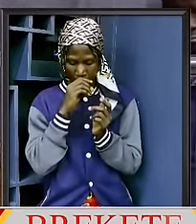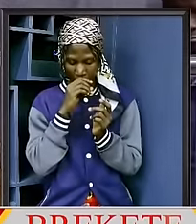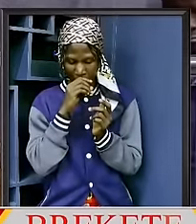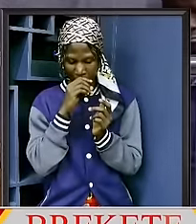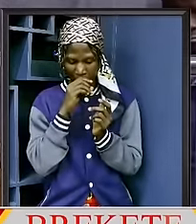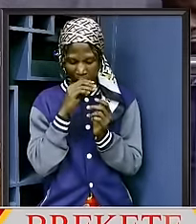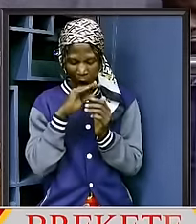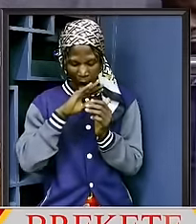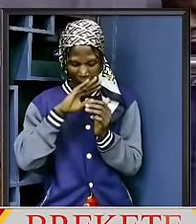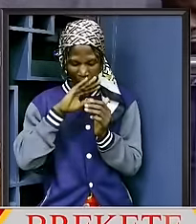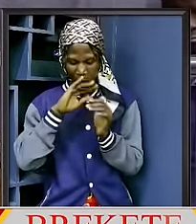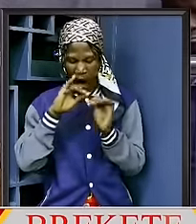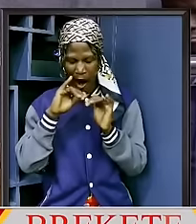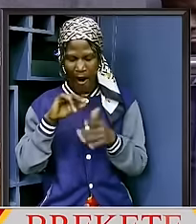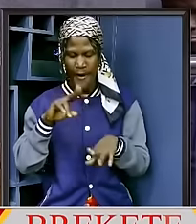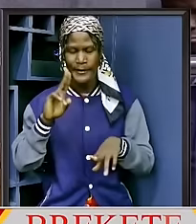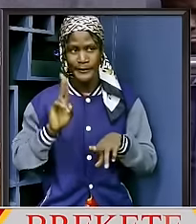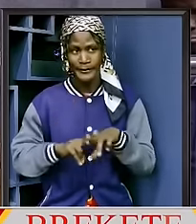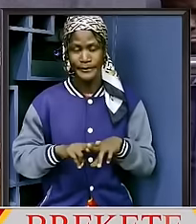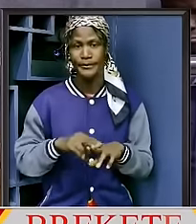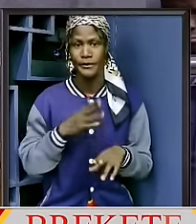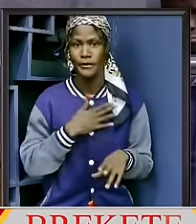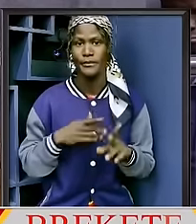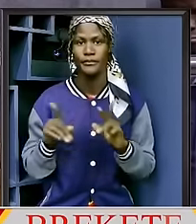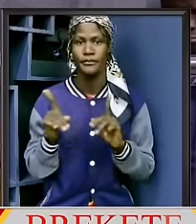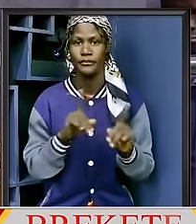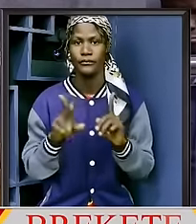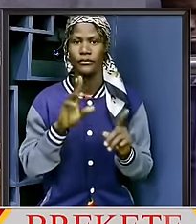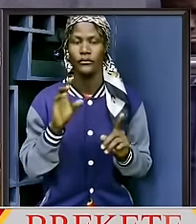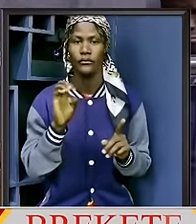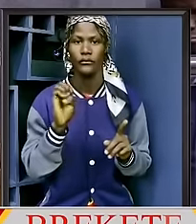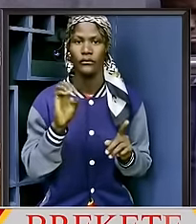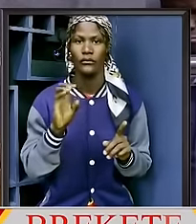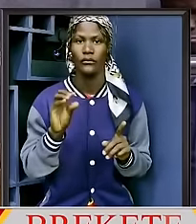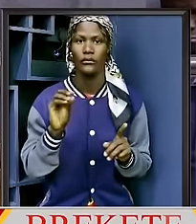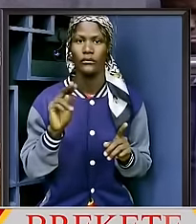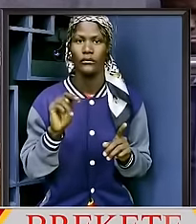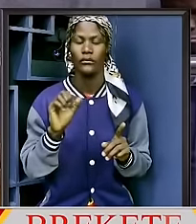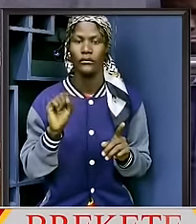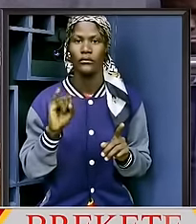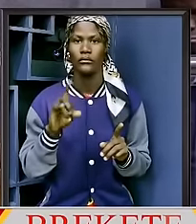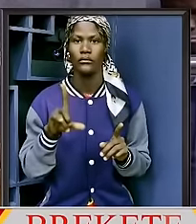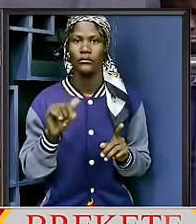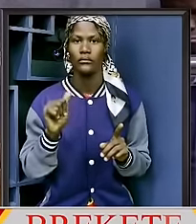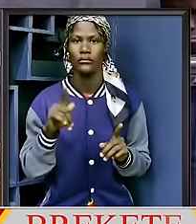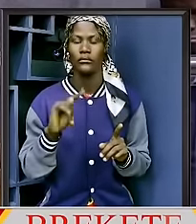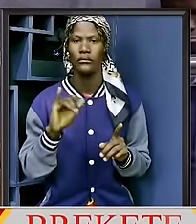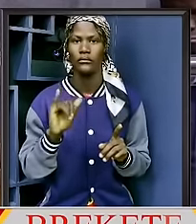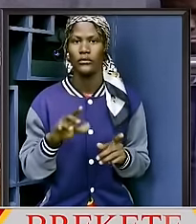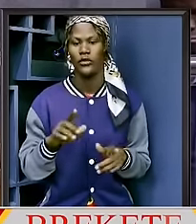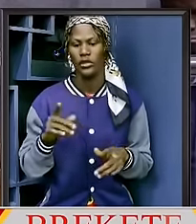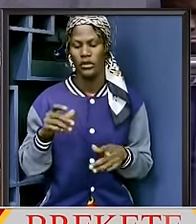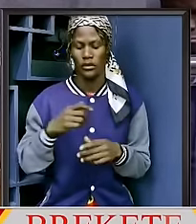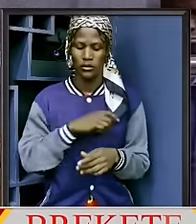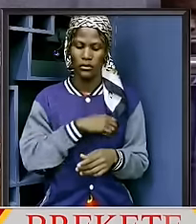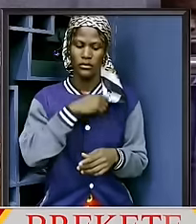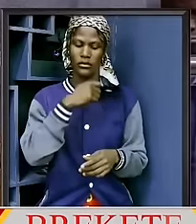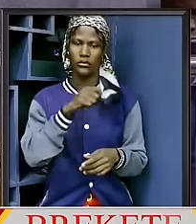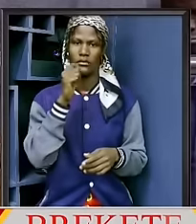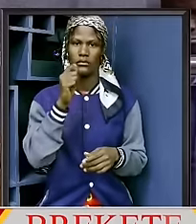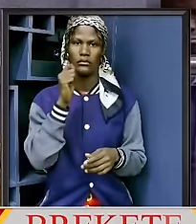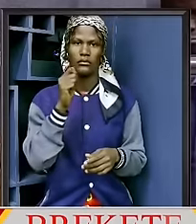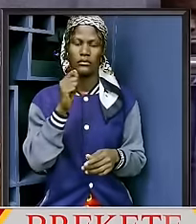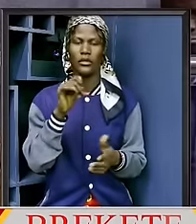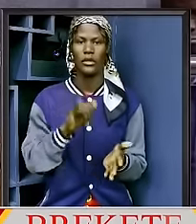be doing reconciliation. I said, okay. Before you know it, I saw two men came in. They brought out the ID card that we are from